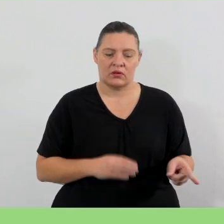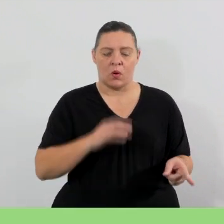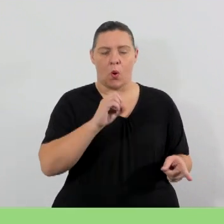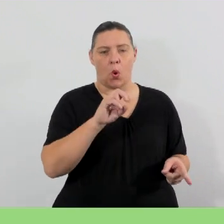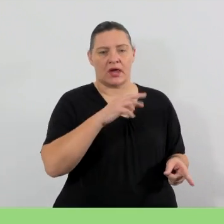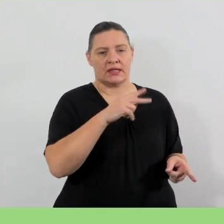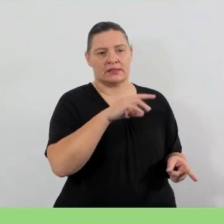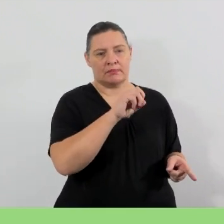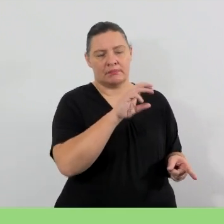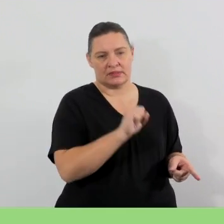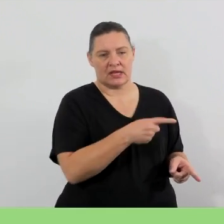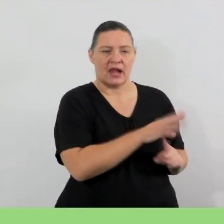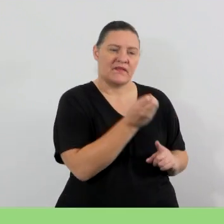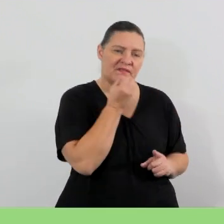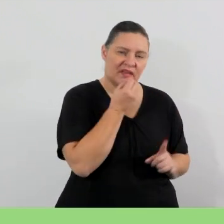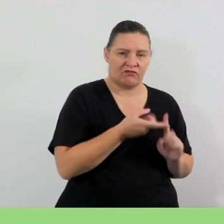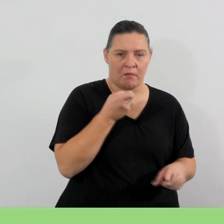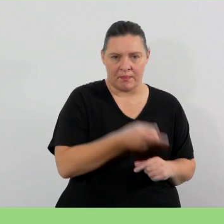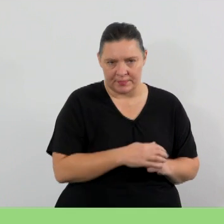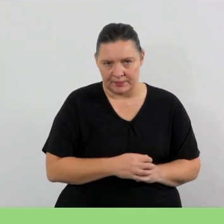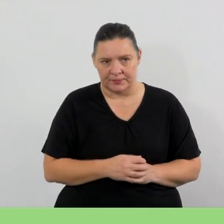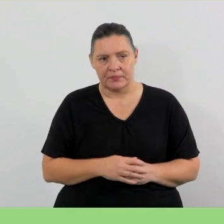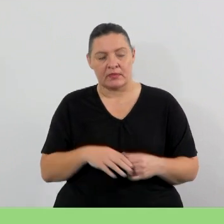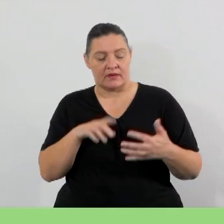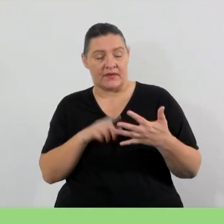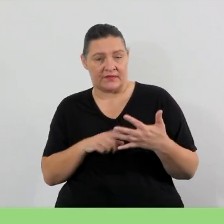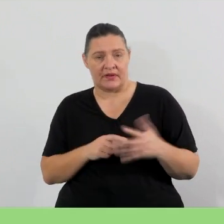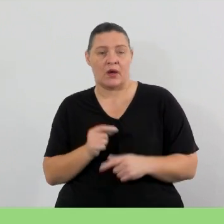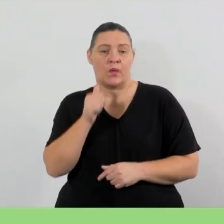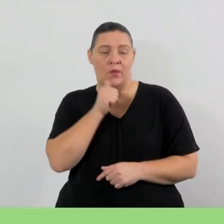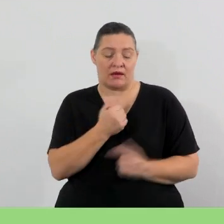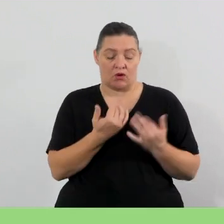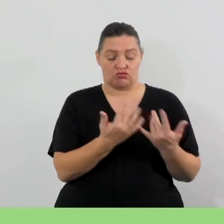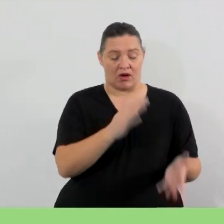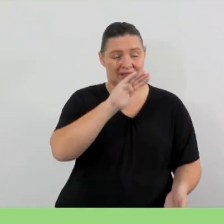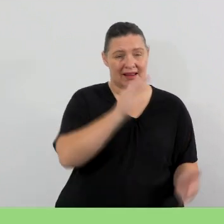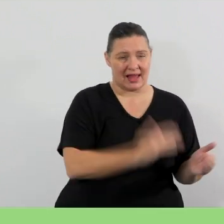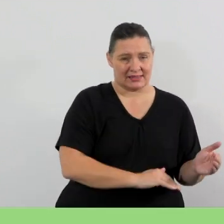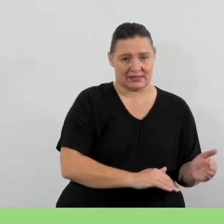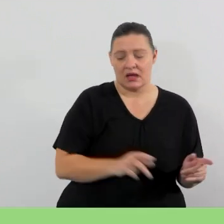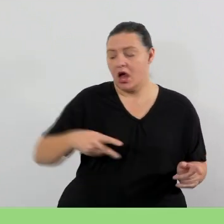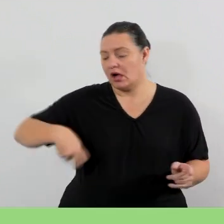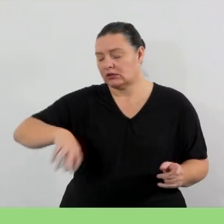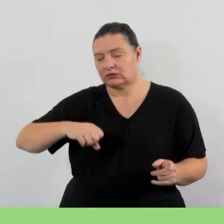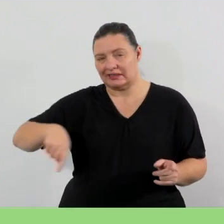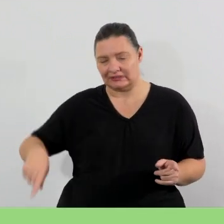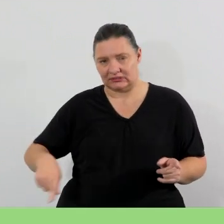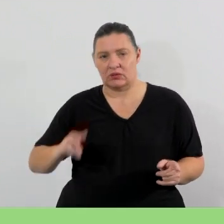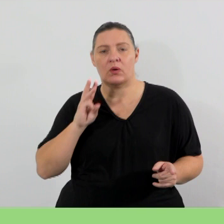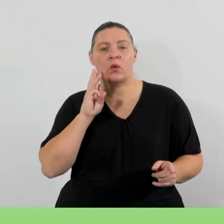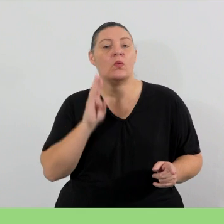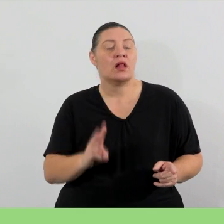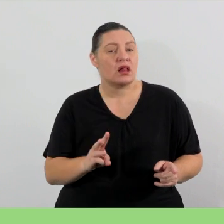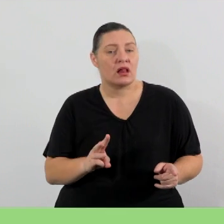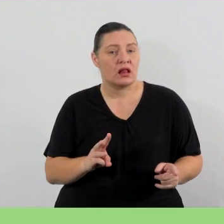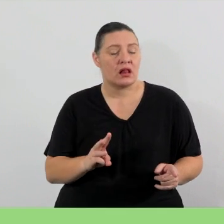and the organisms and what they feed on. Number 5, when there is less grass, the number of grazers